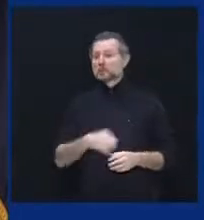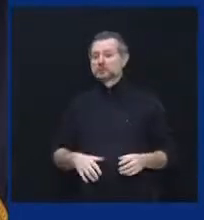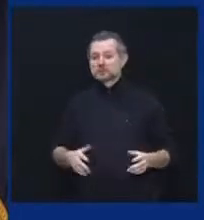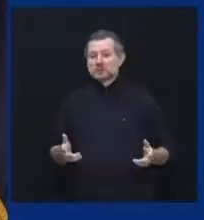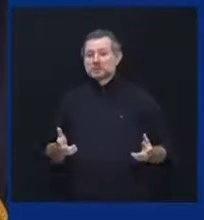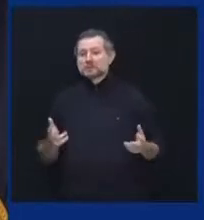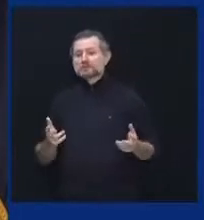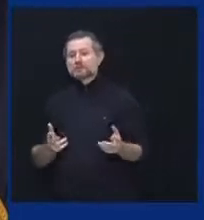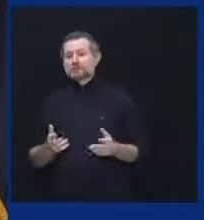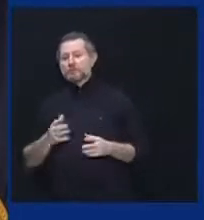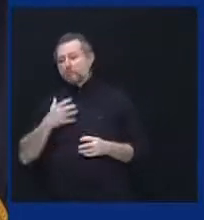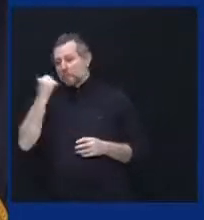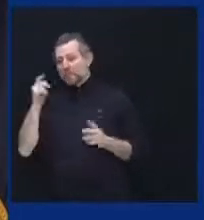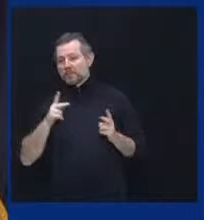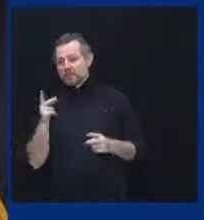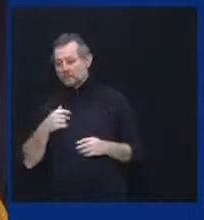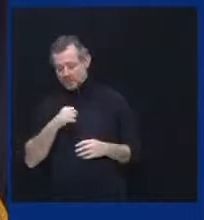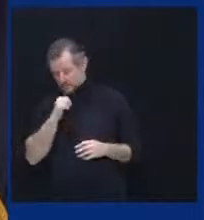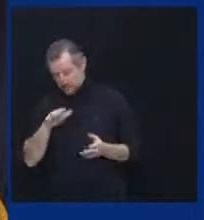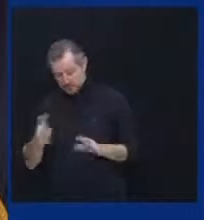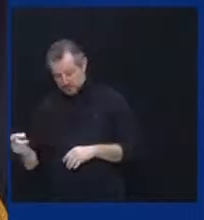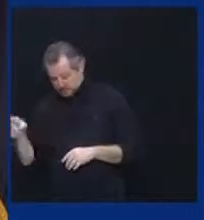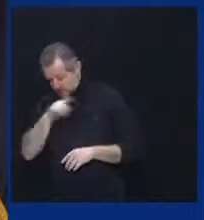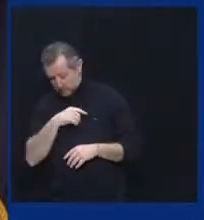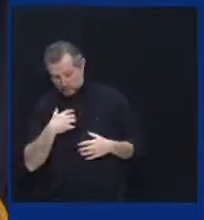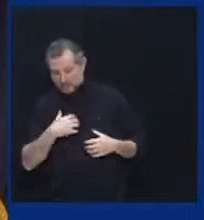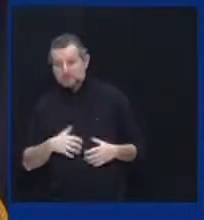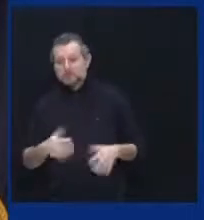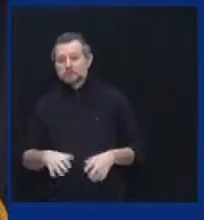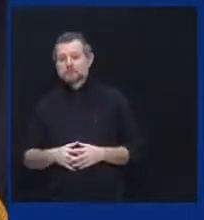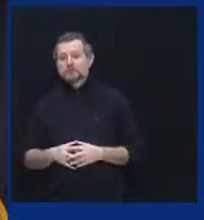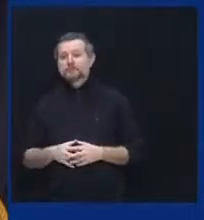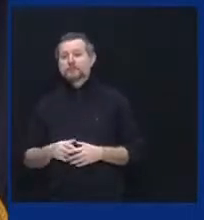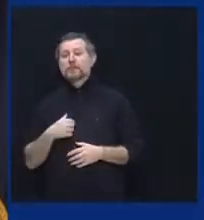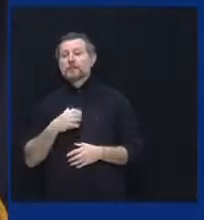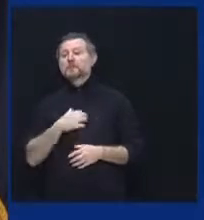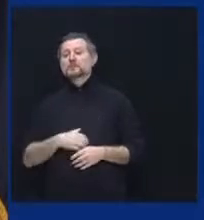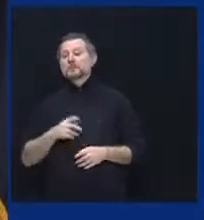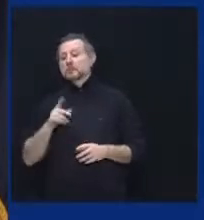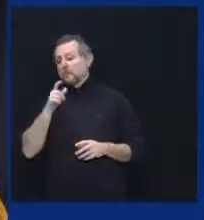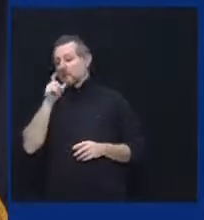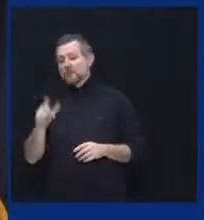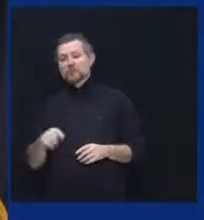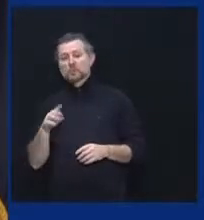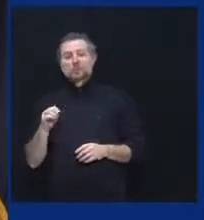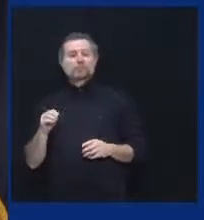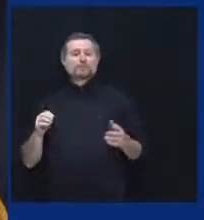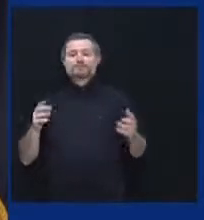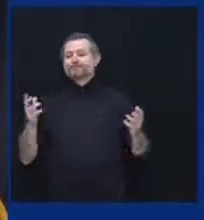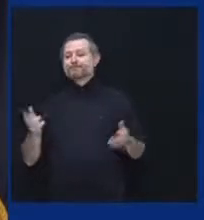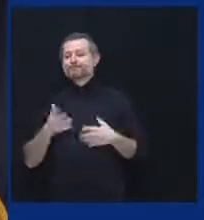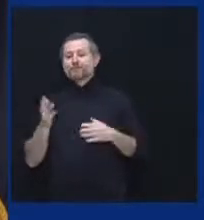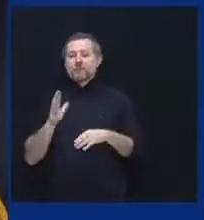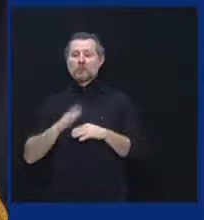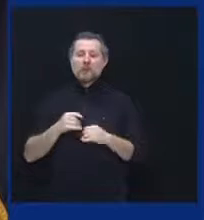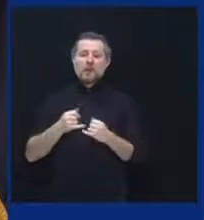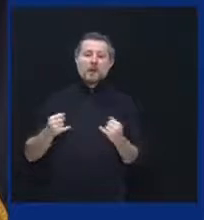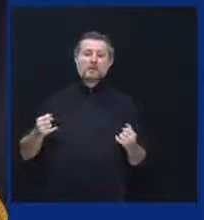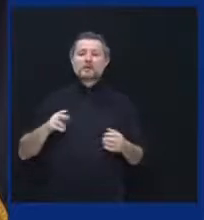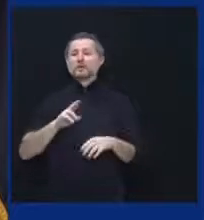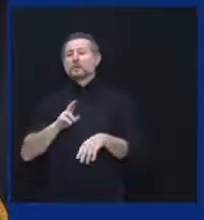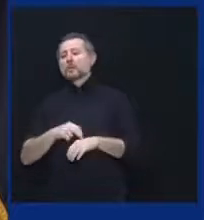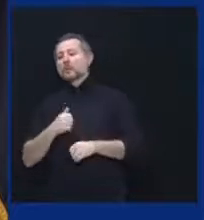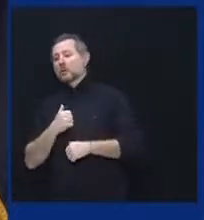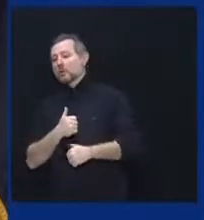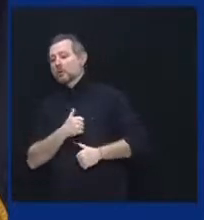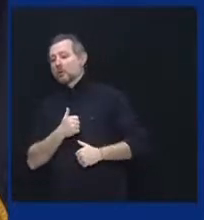wish no old people died. I wish I didn't have to call out National Guard who got